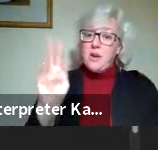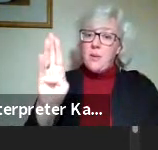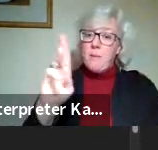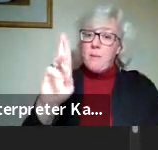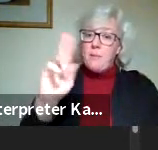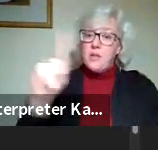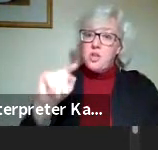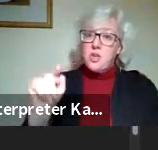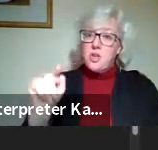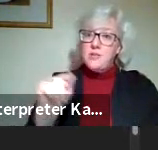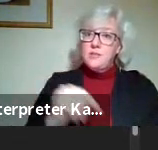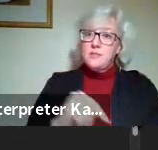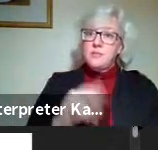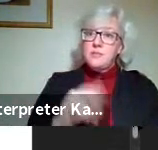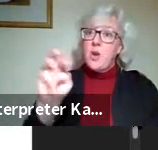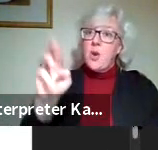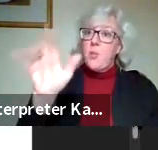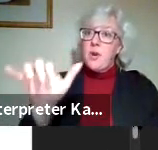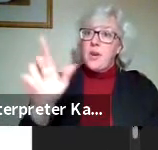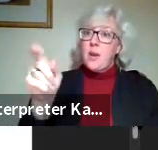Thank you.